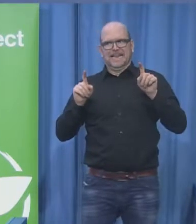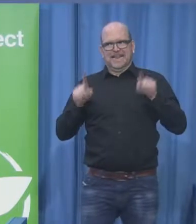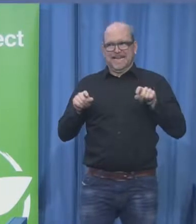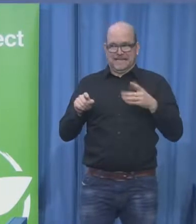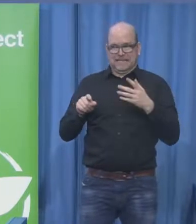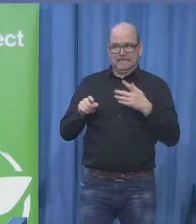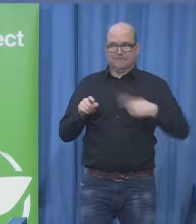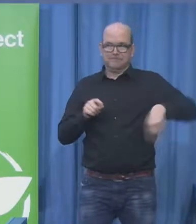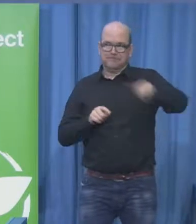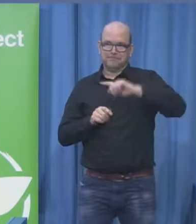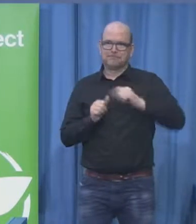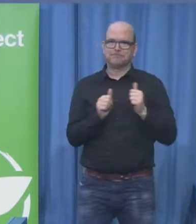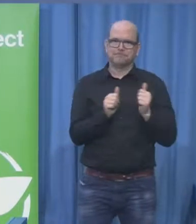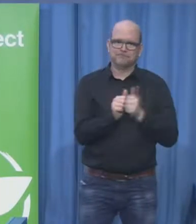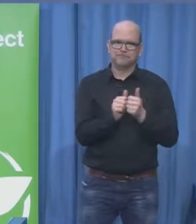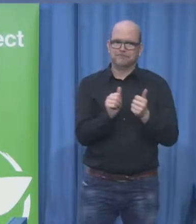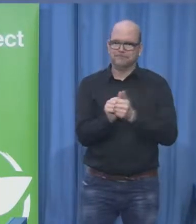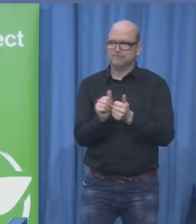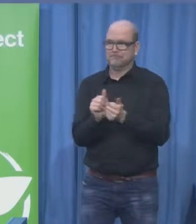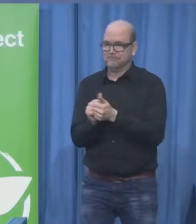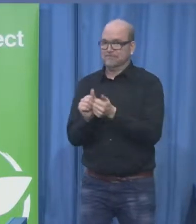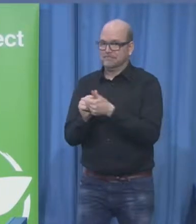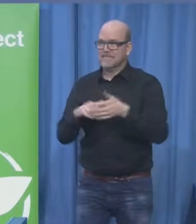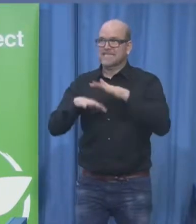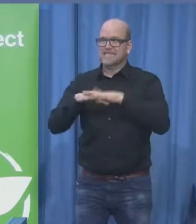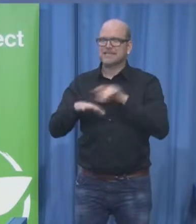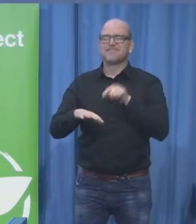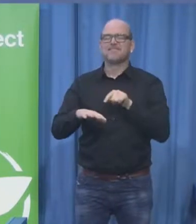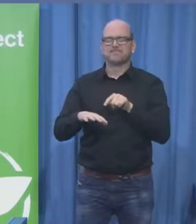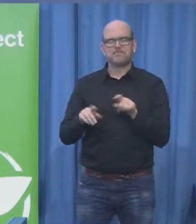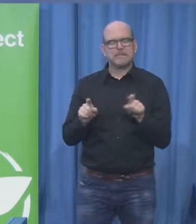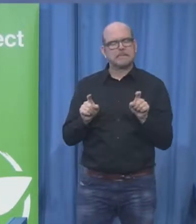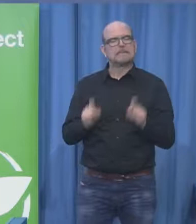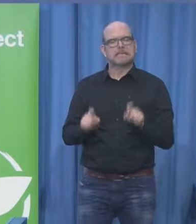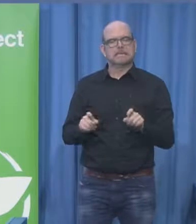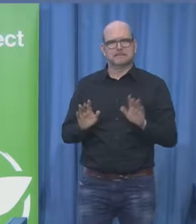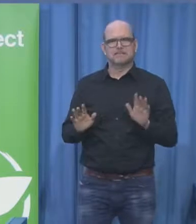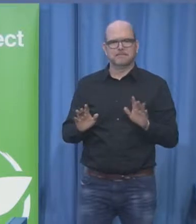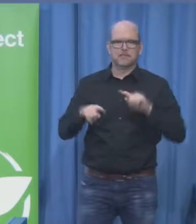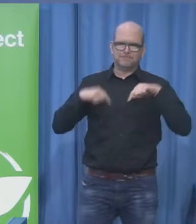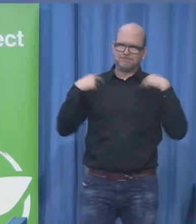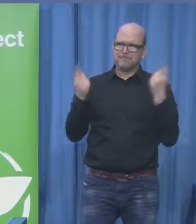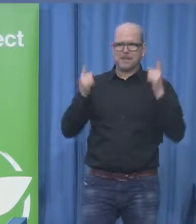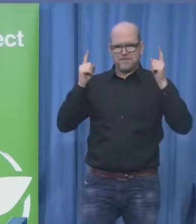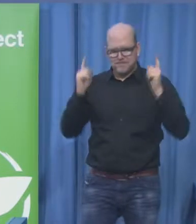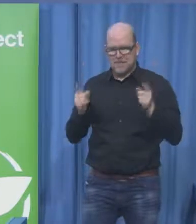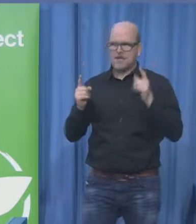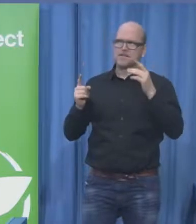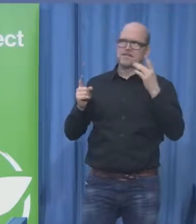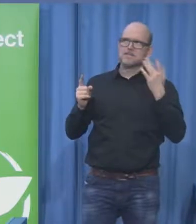attitudes, accessibility, and accommodations can drive the pathway for labor inclusion of disabled people.